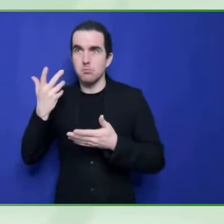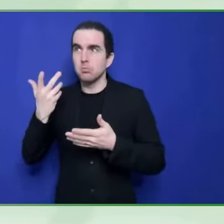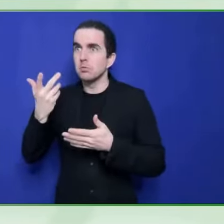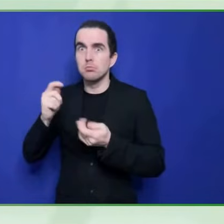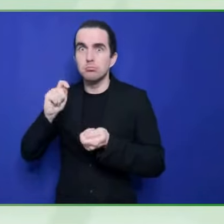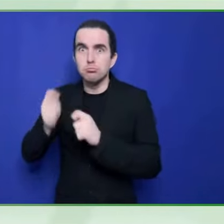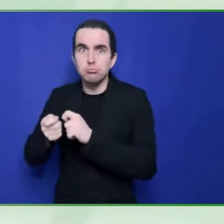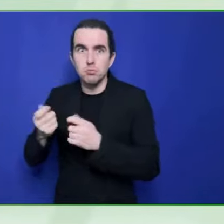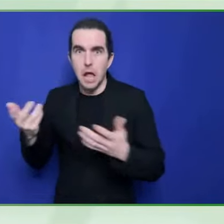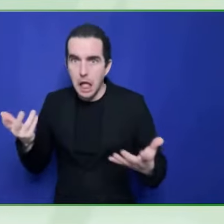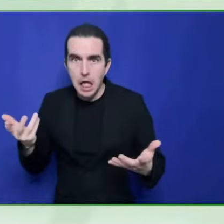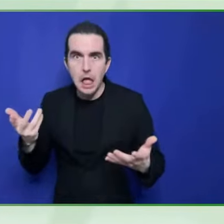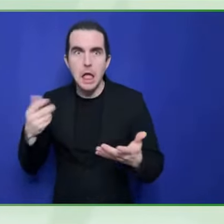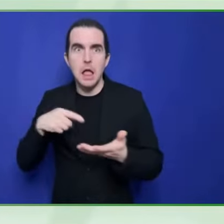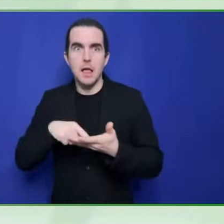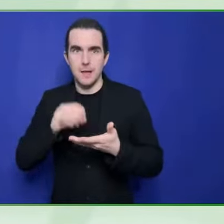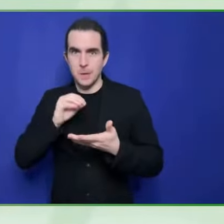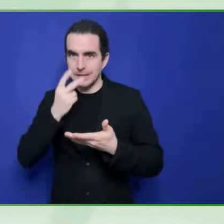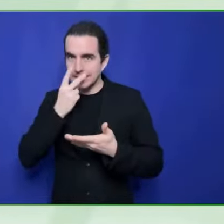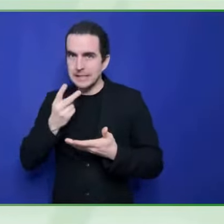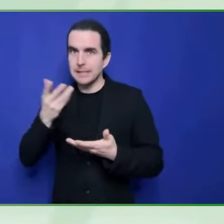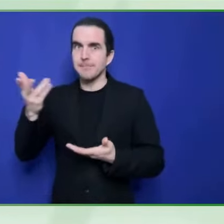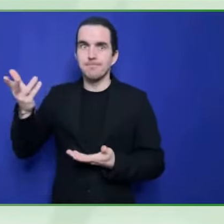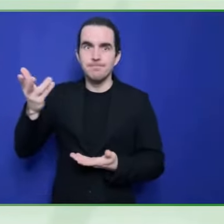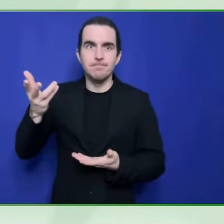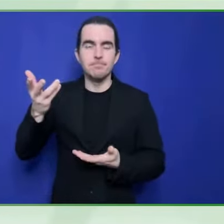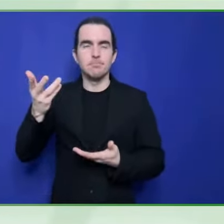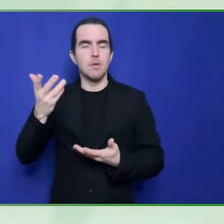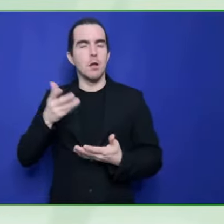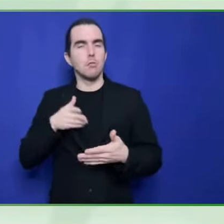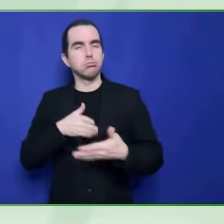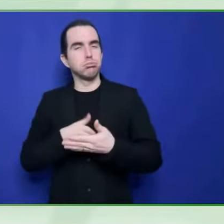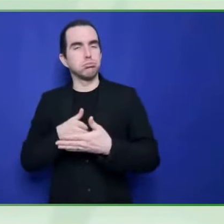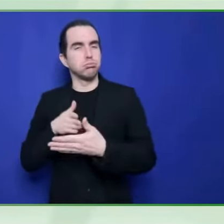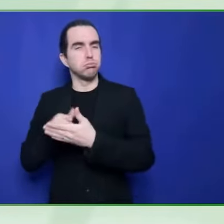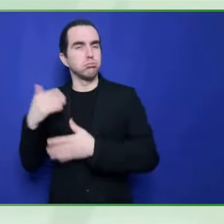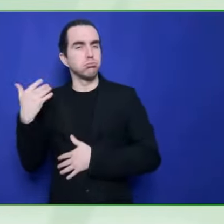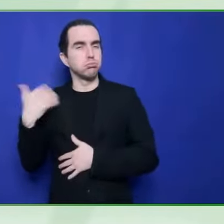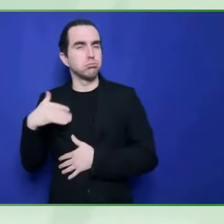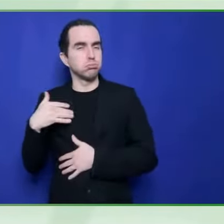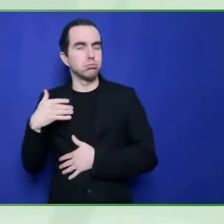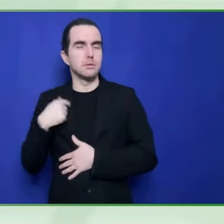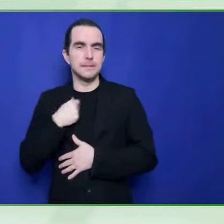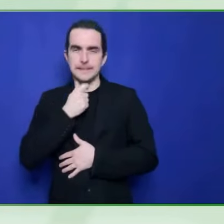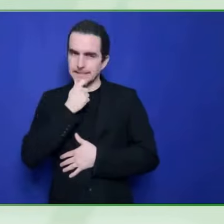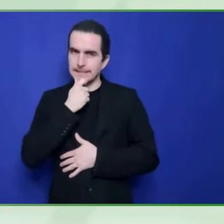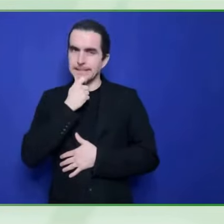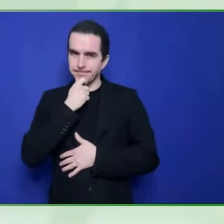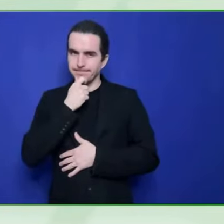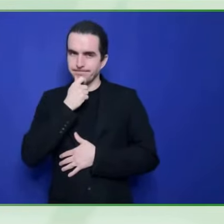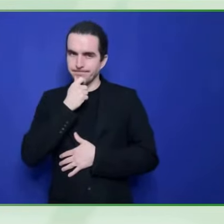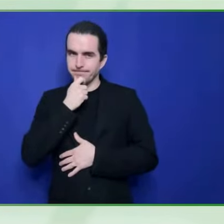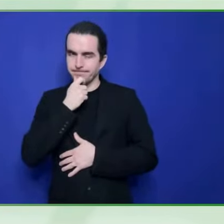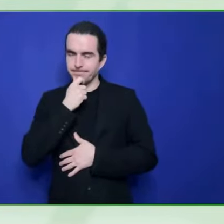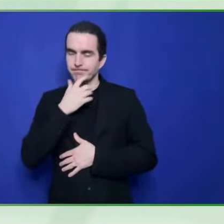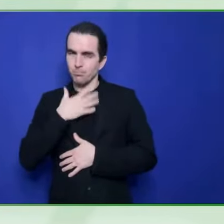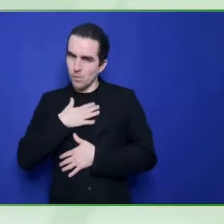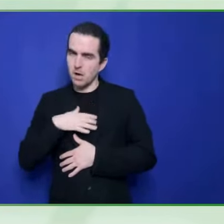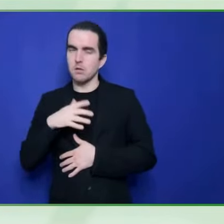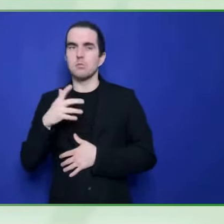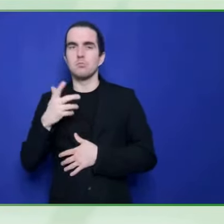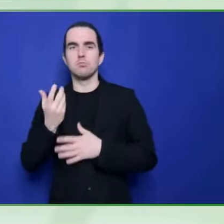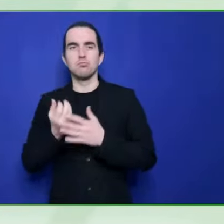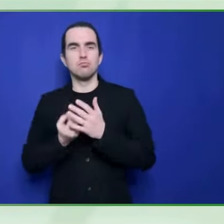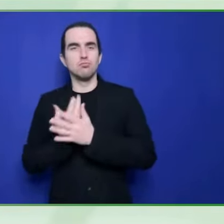a campus or a particular location, but it's really hard to then create those devices